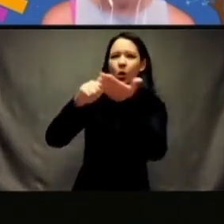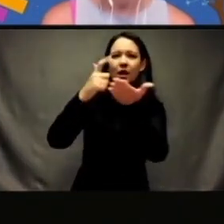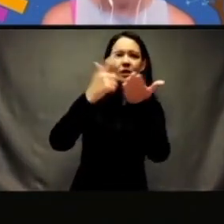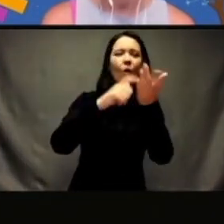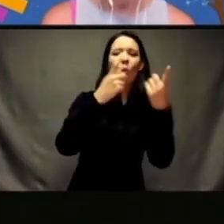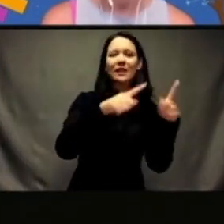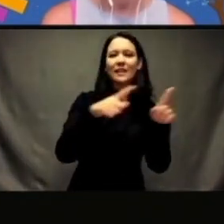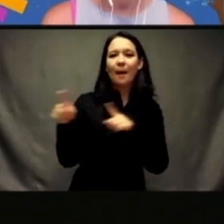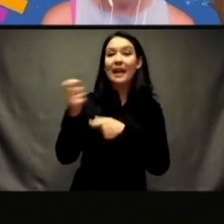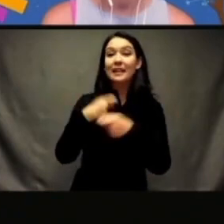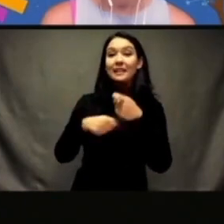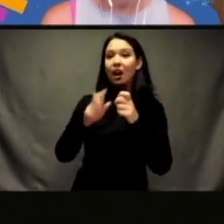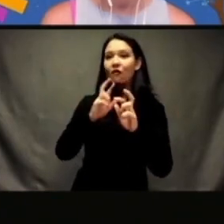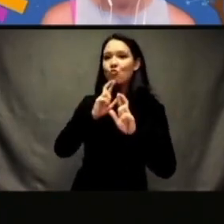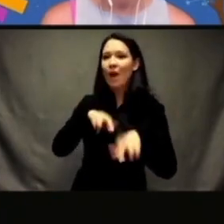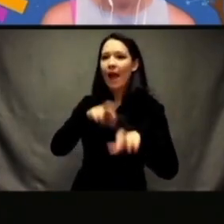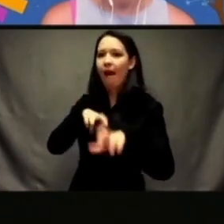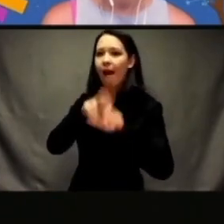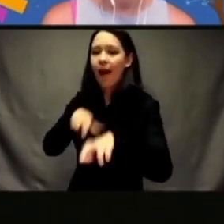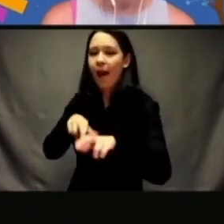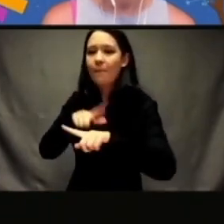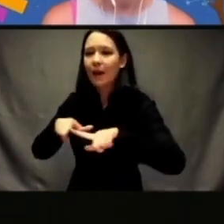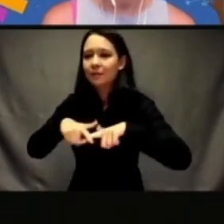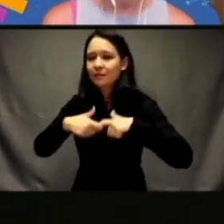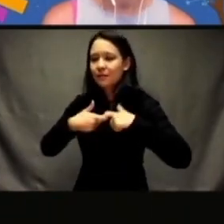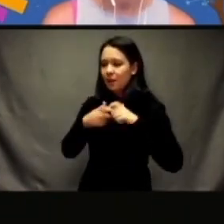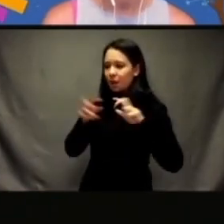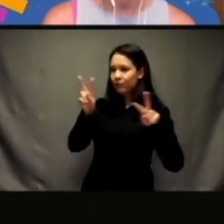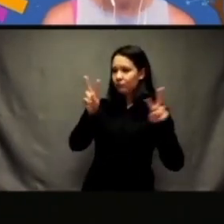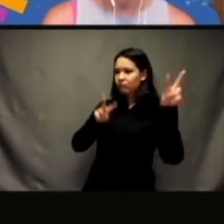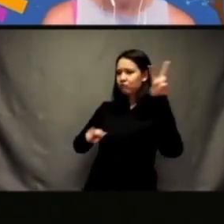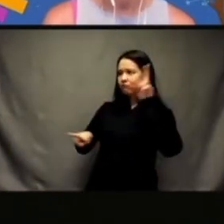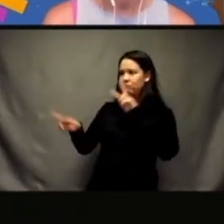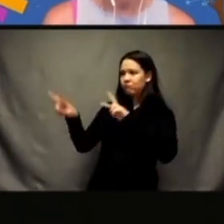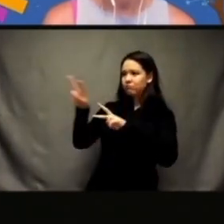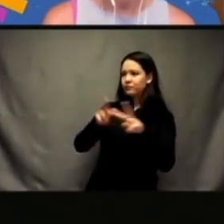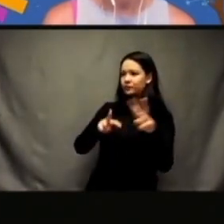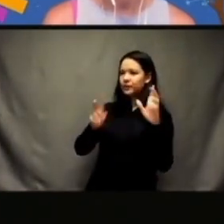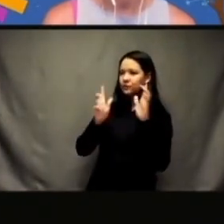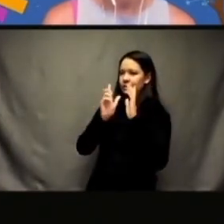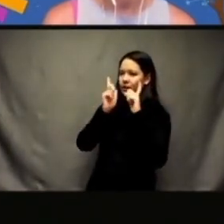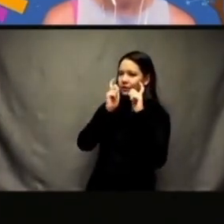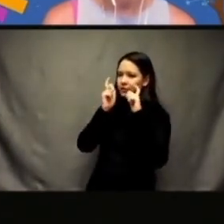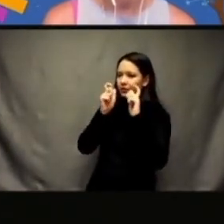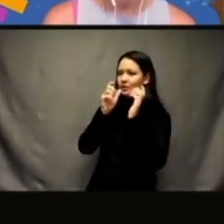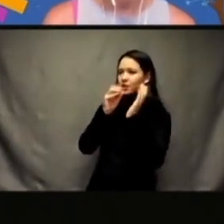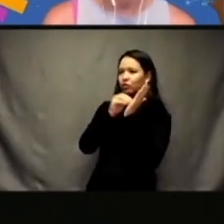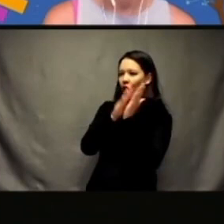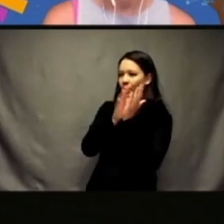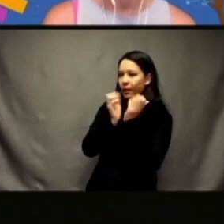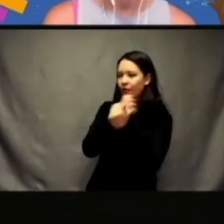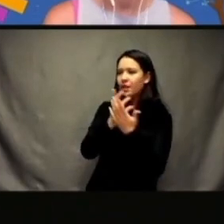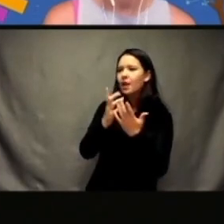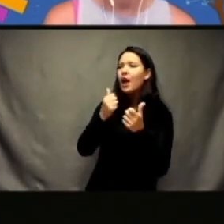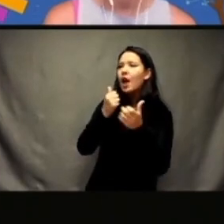to the moment. That taking a moment to document helps you reflect in the action that's happening right